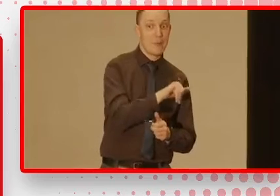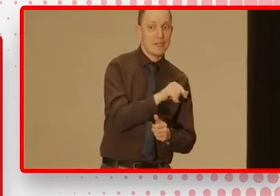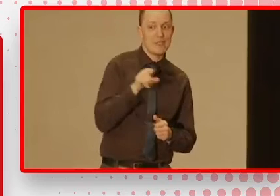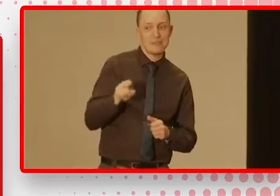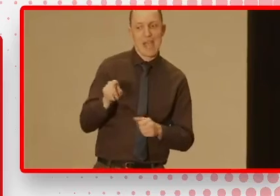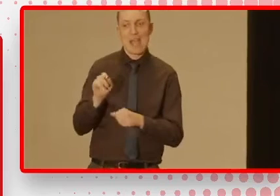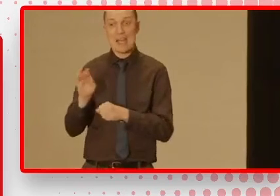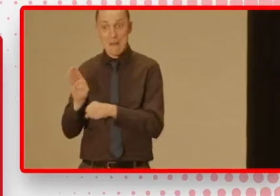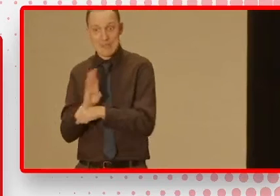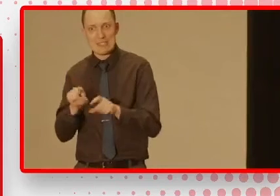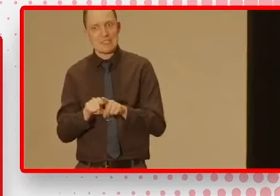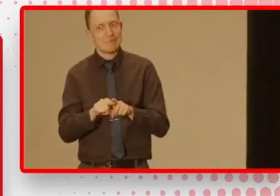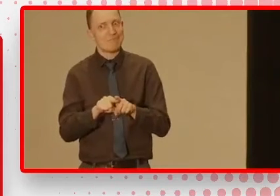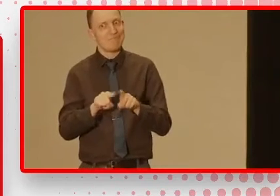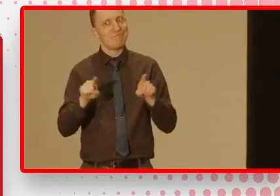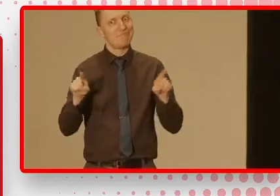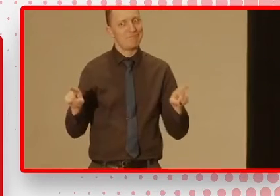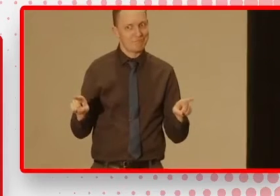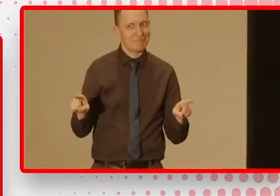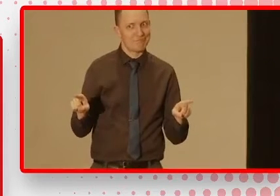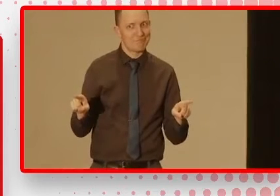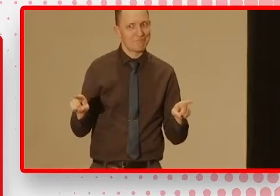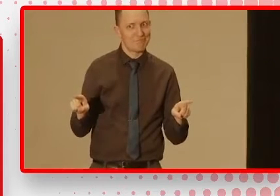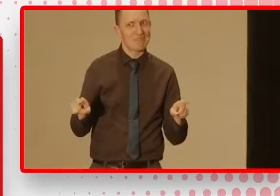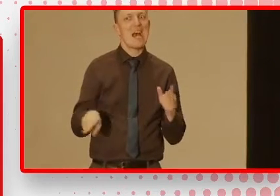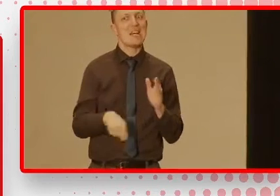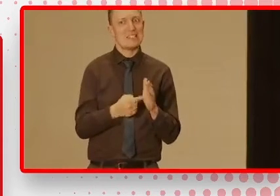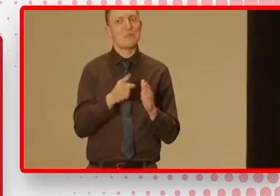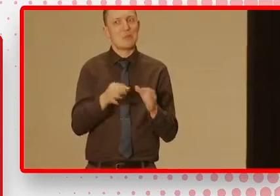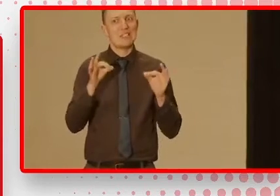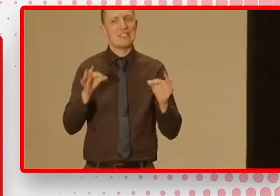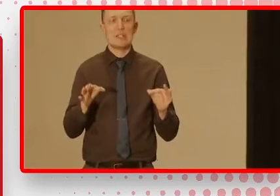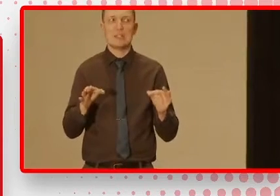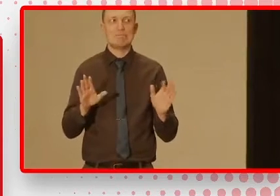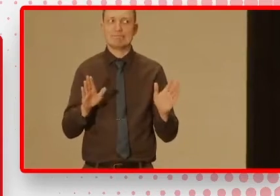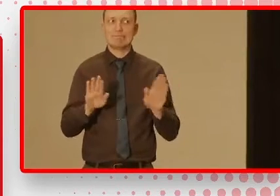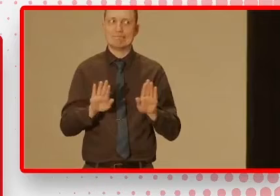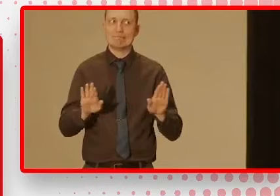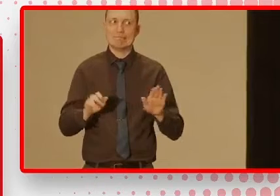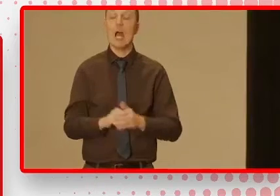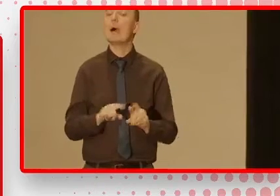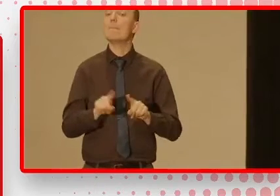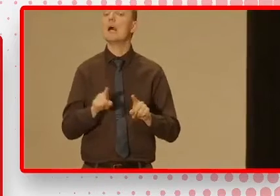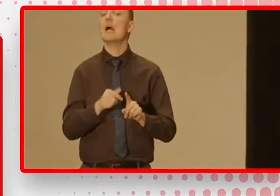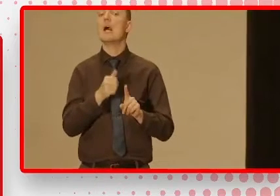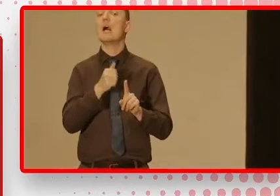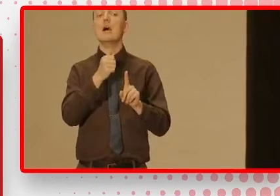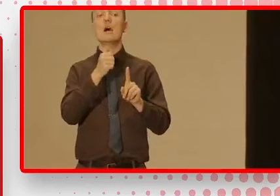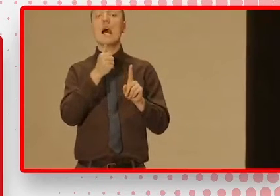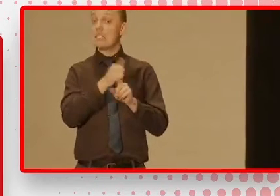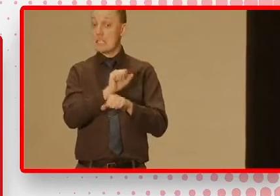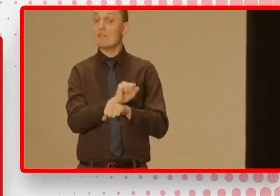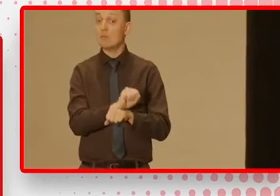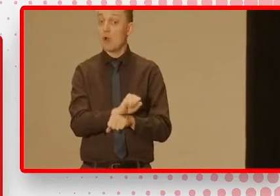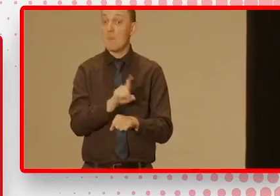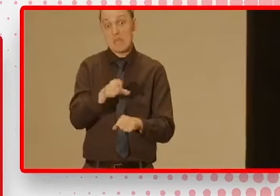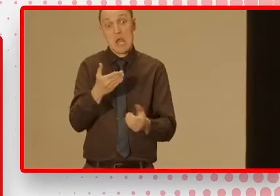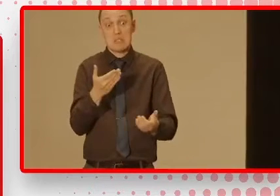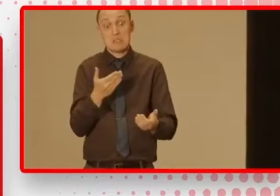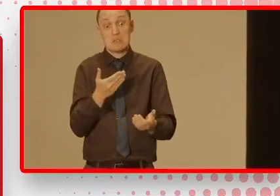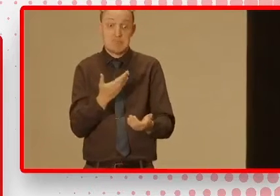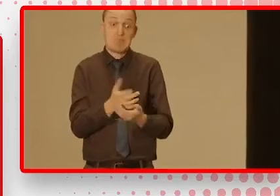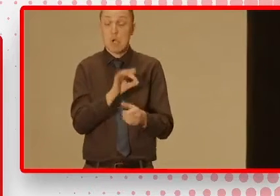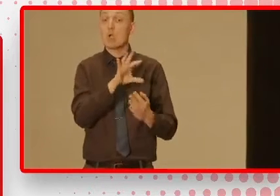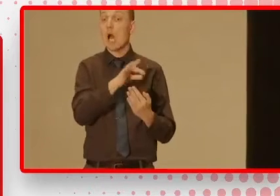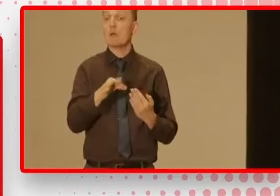business. And sometimes we have to figure that out as well. But self-employment definitely is an option. We've had individuals that have gone